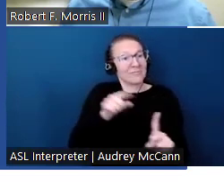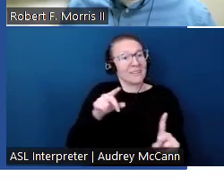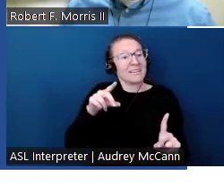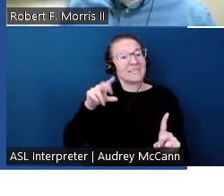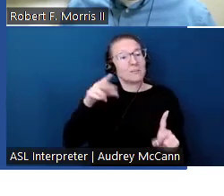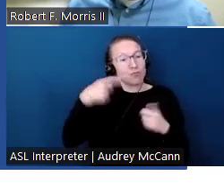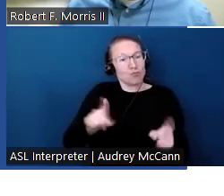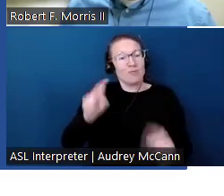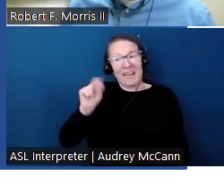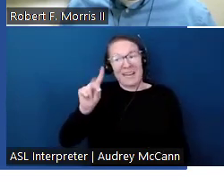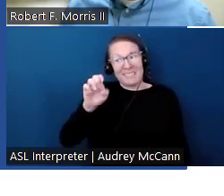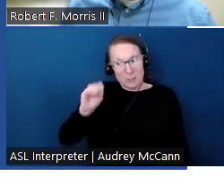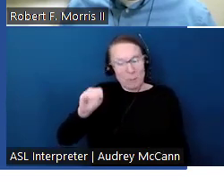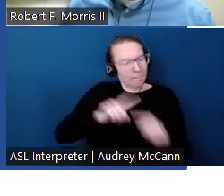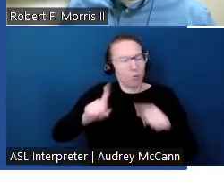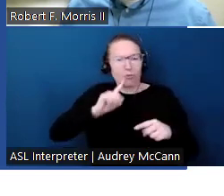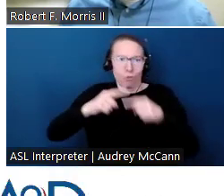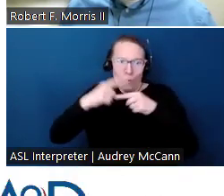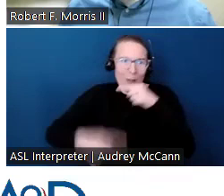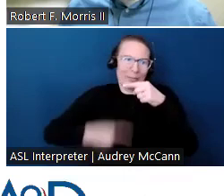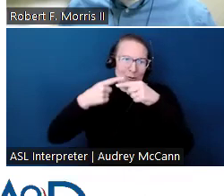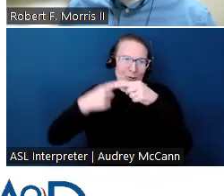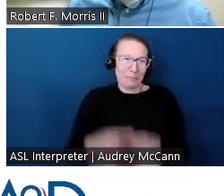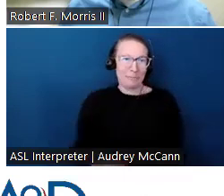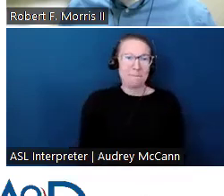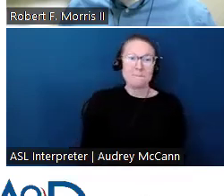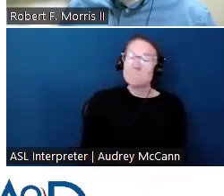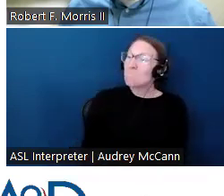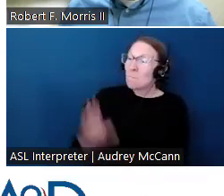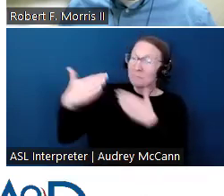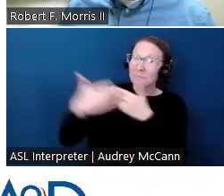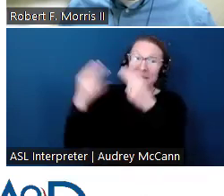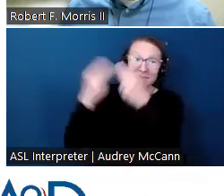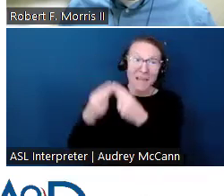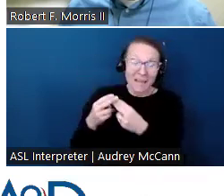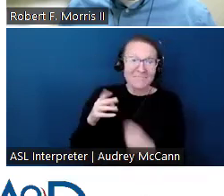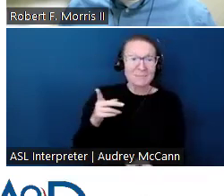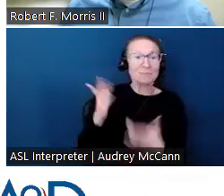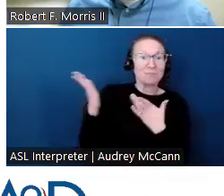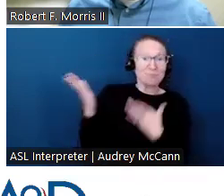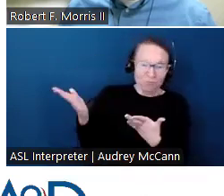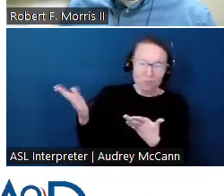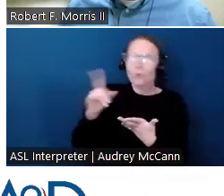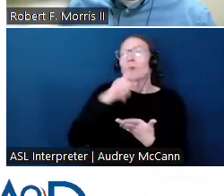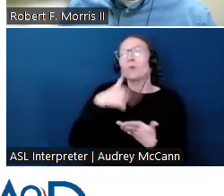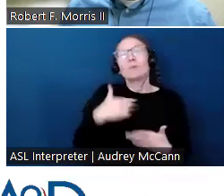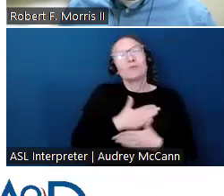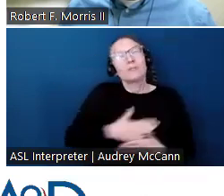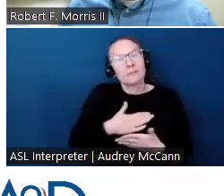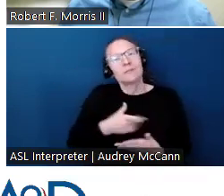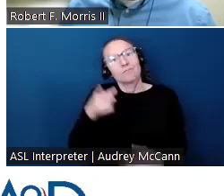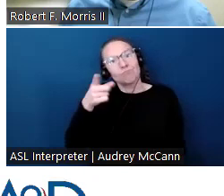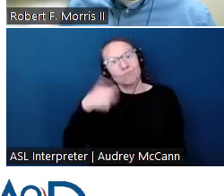year. We can go to the next slide. And last but not least, we really appreciate all of you